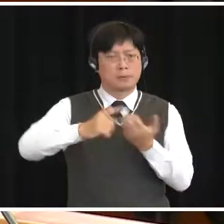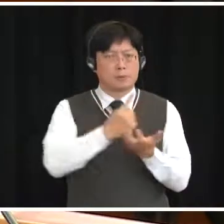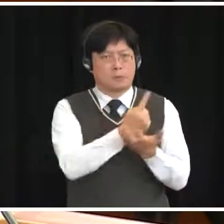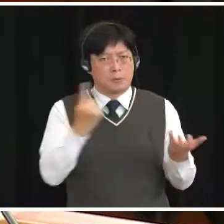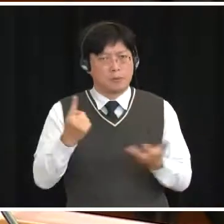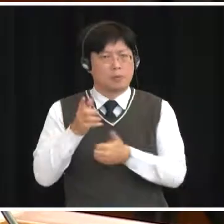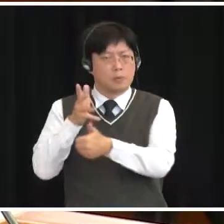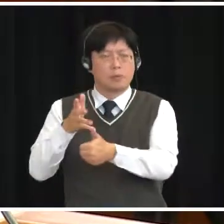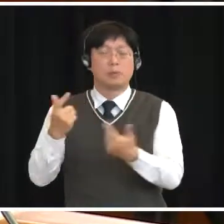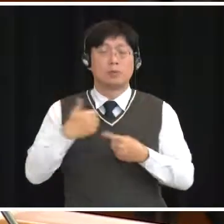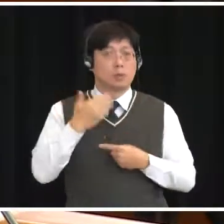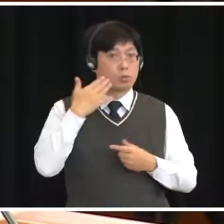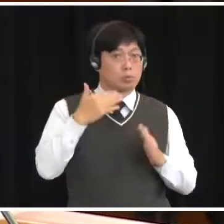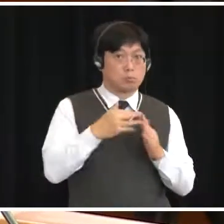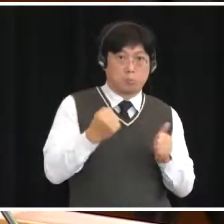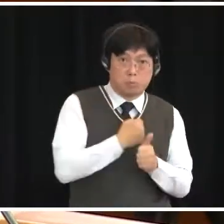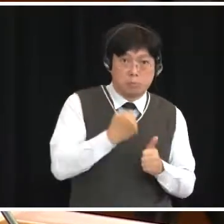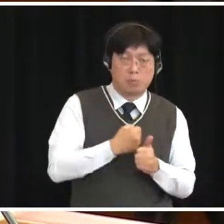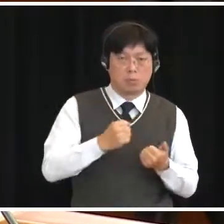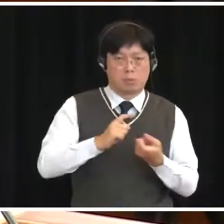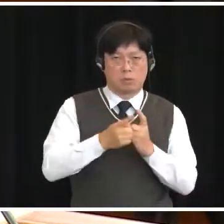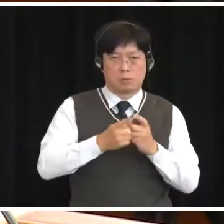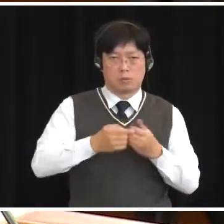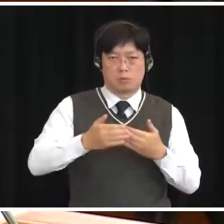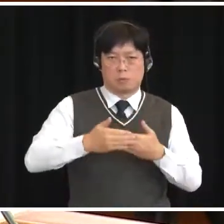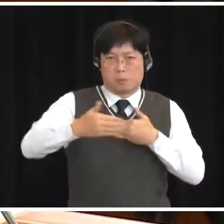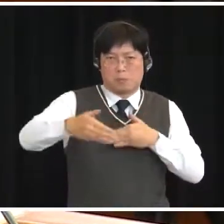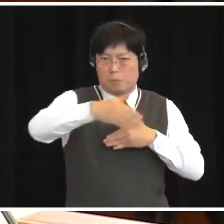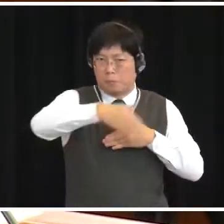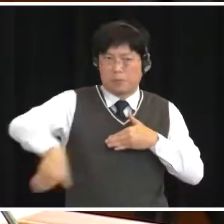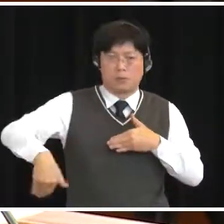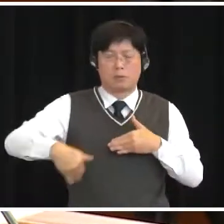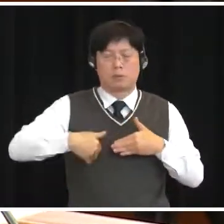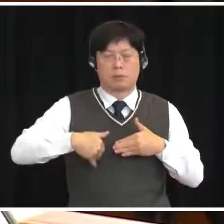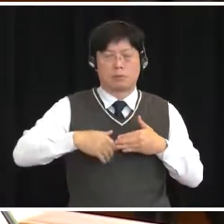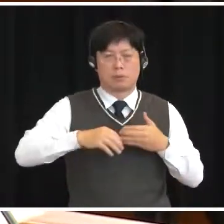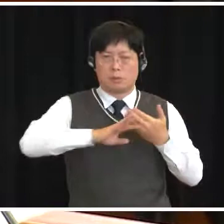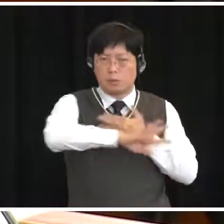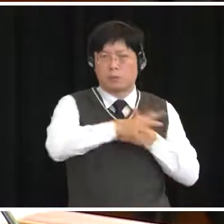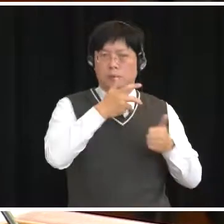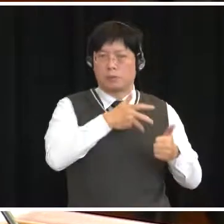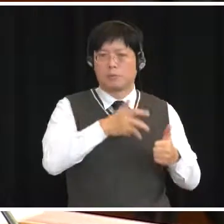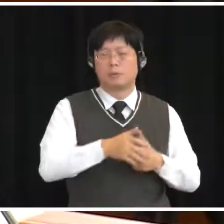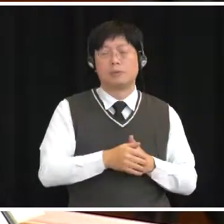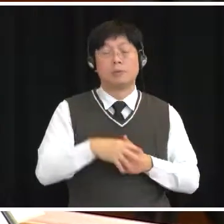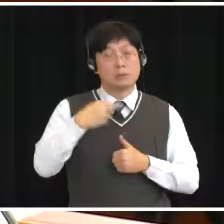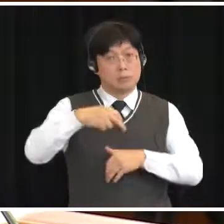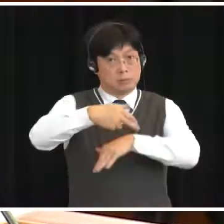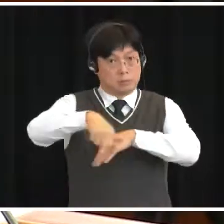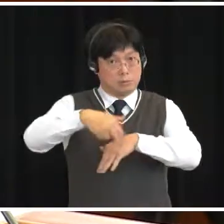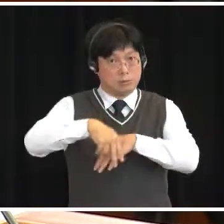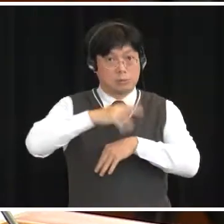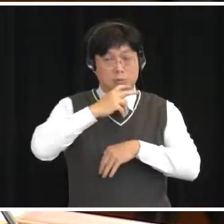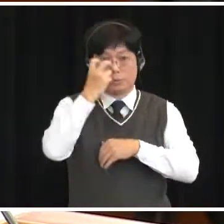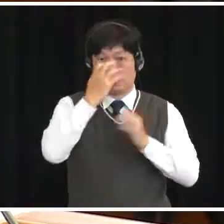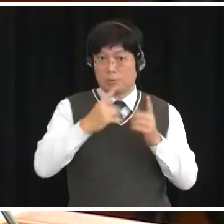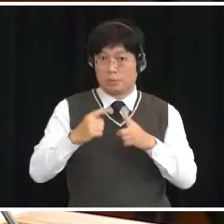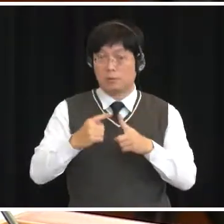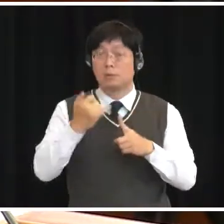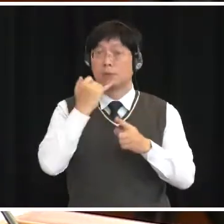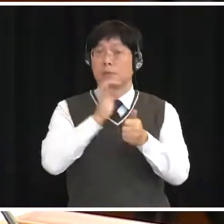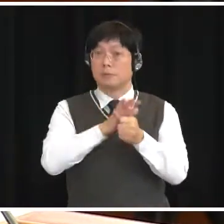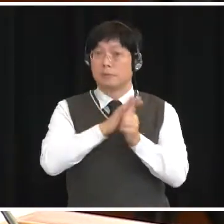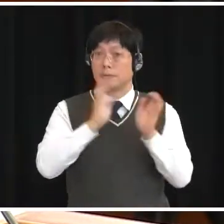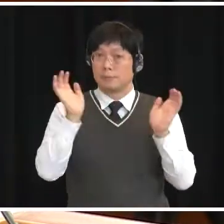ask social workers to be there. If it is necessary, then there will be separated investigation. If it is